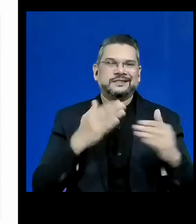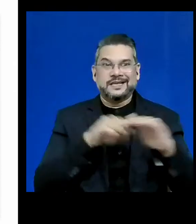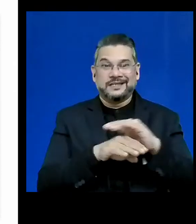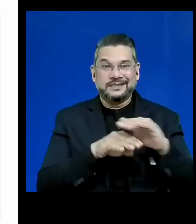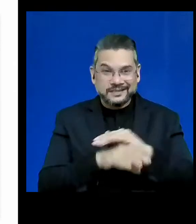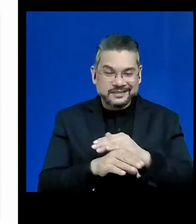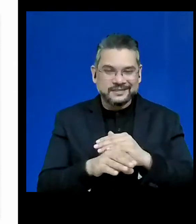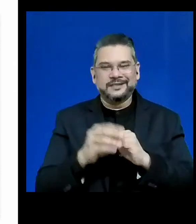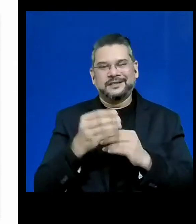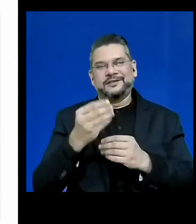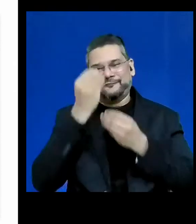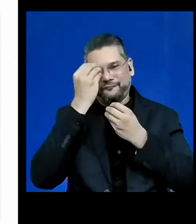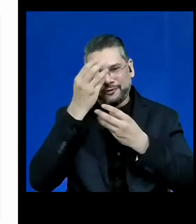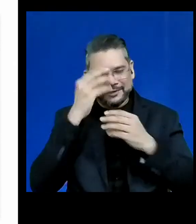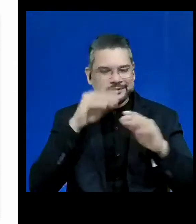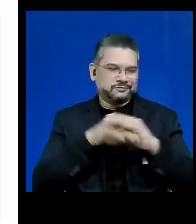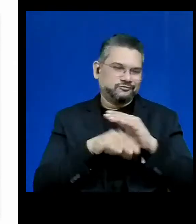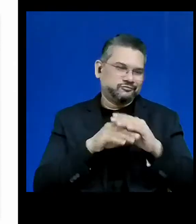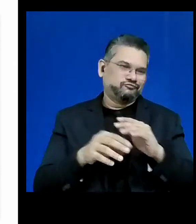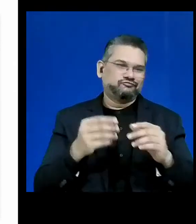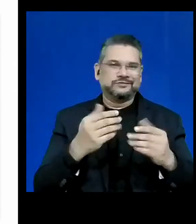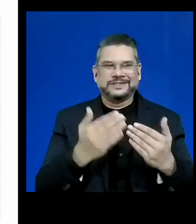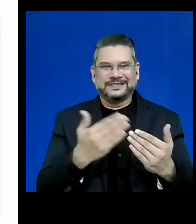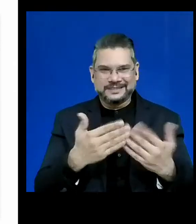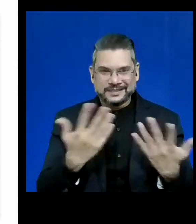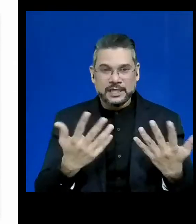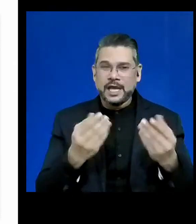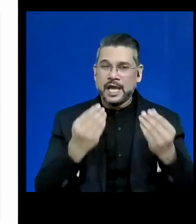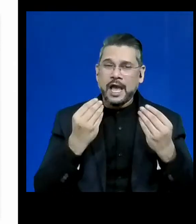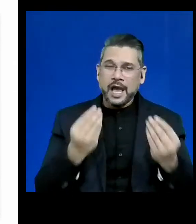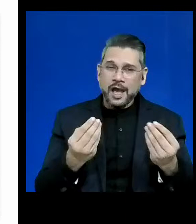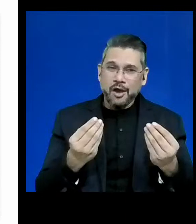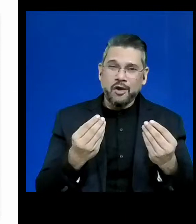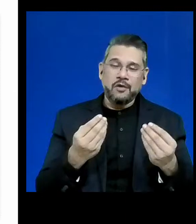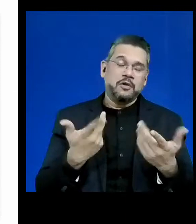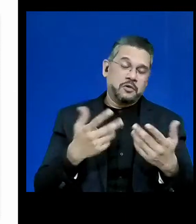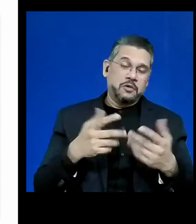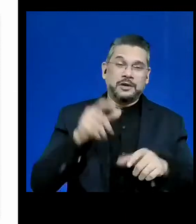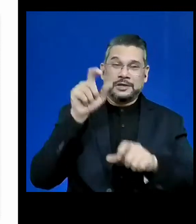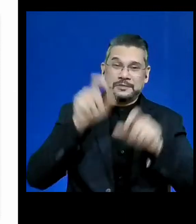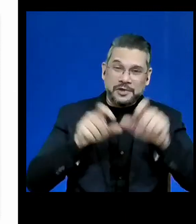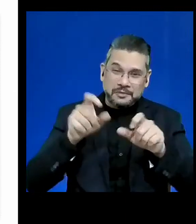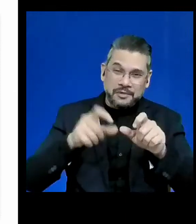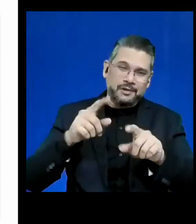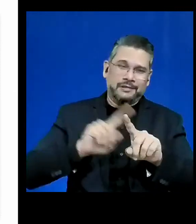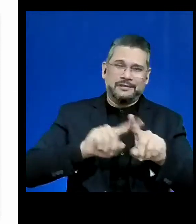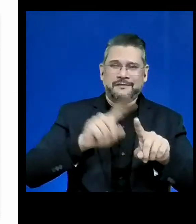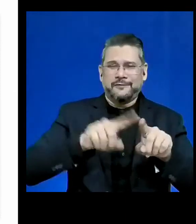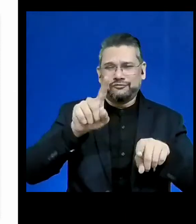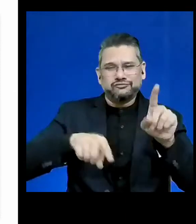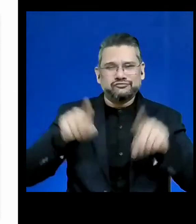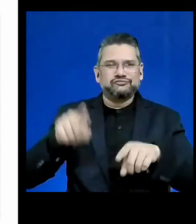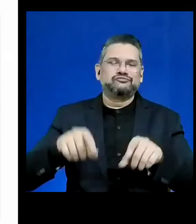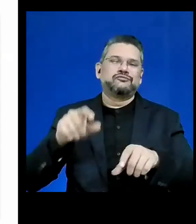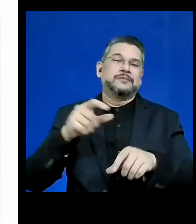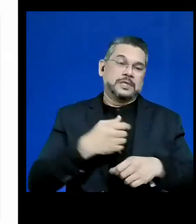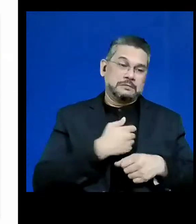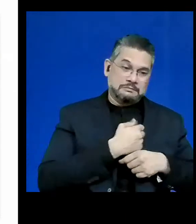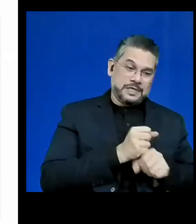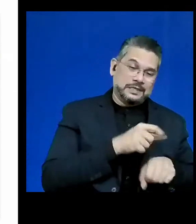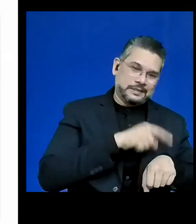use it. So the best way to do that is to include a diverse group, including people with disabilities, in the content creation process.